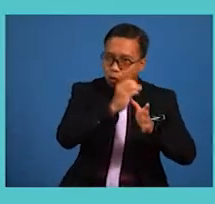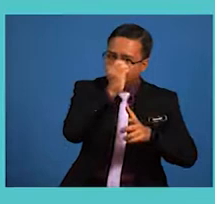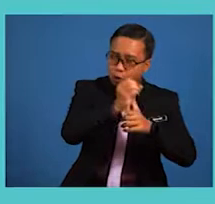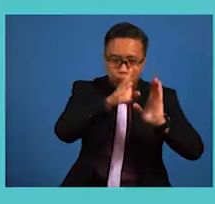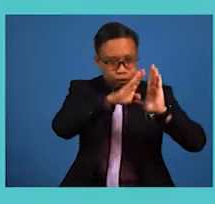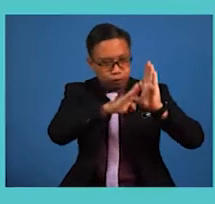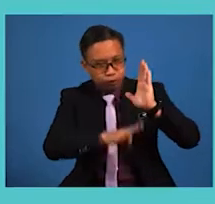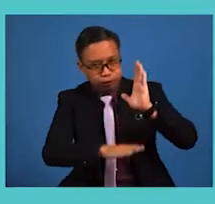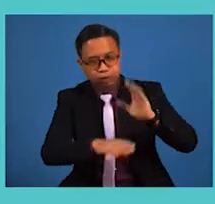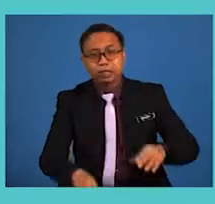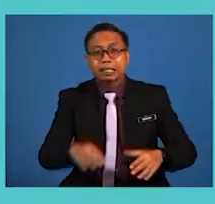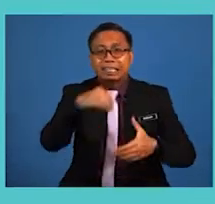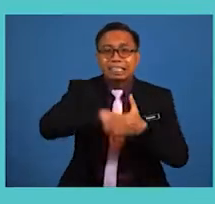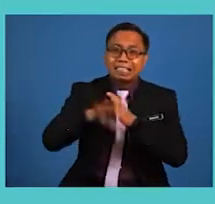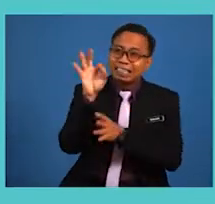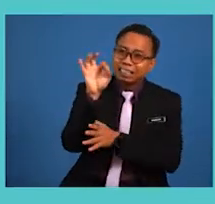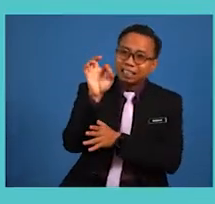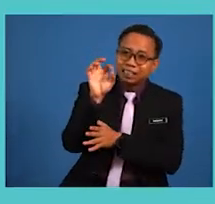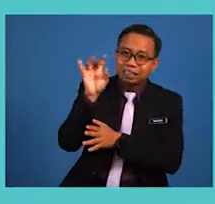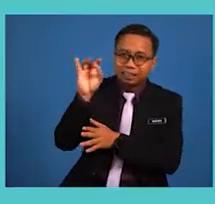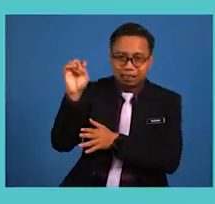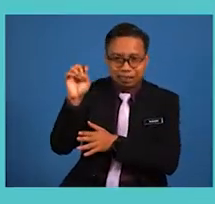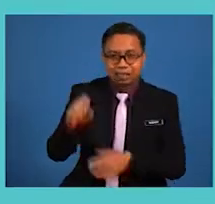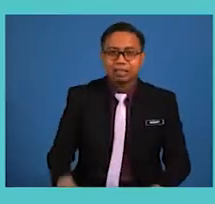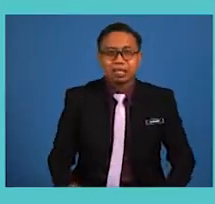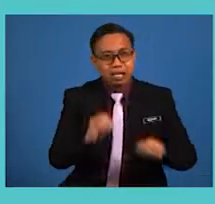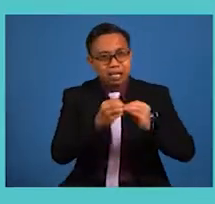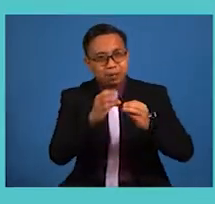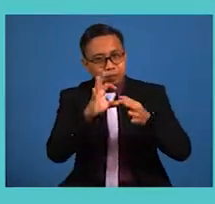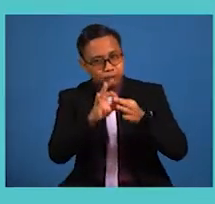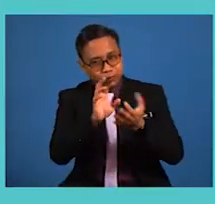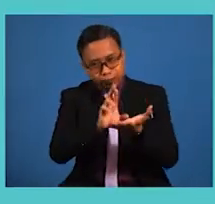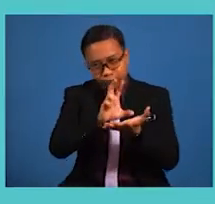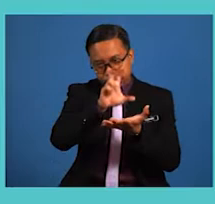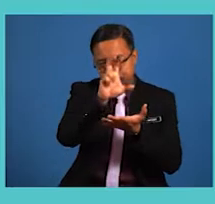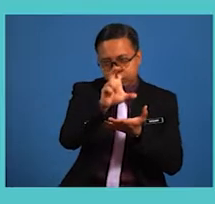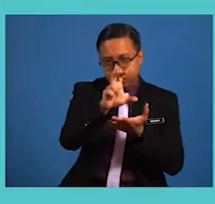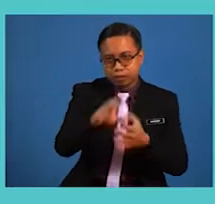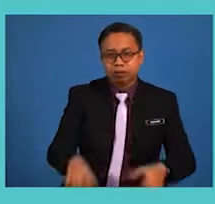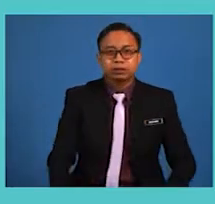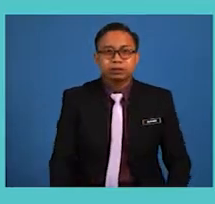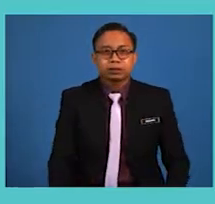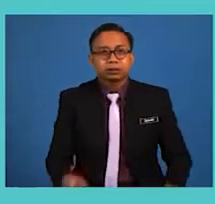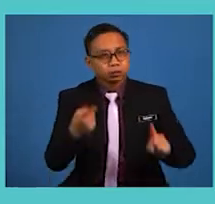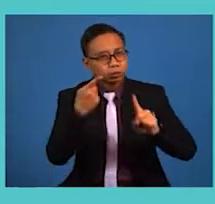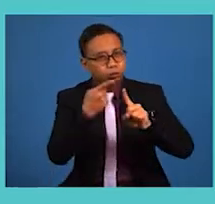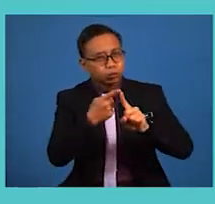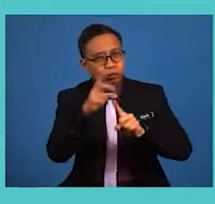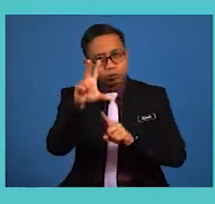Yes, in 1990, the number of investors in properties further increased to